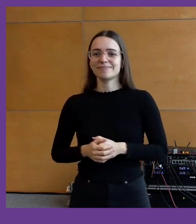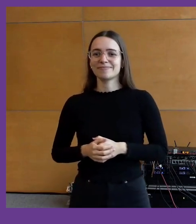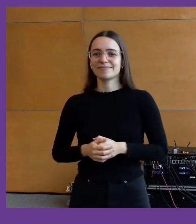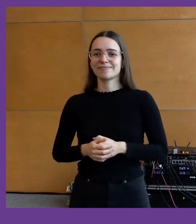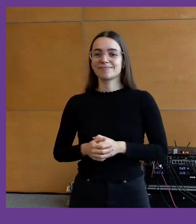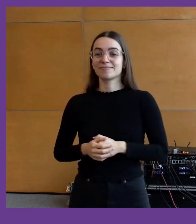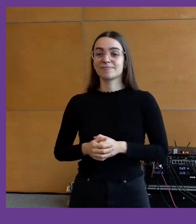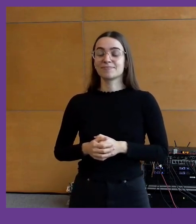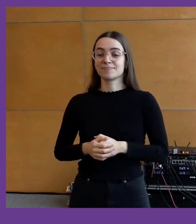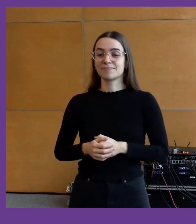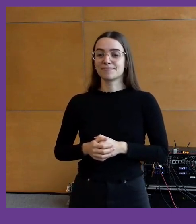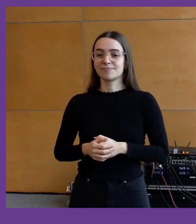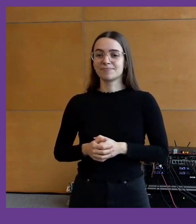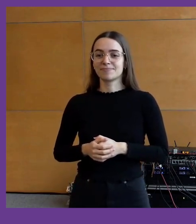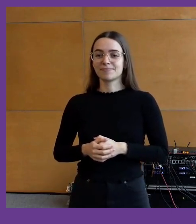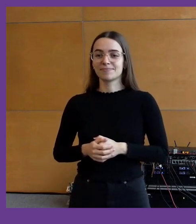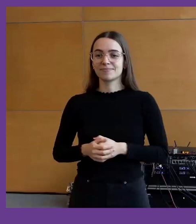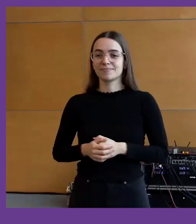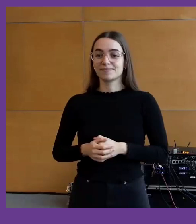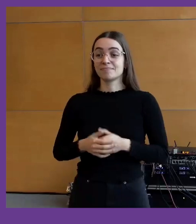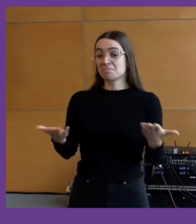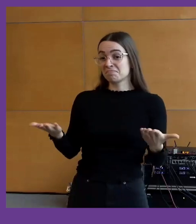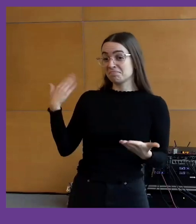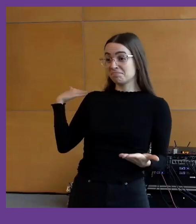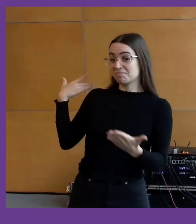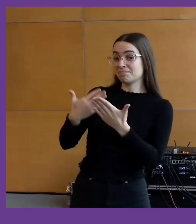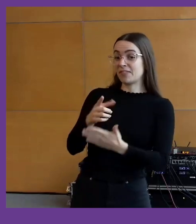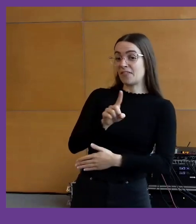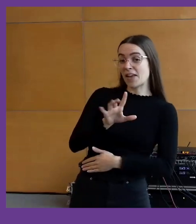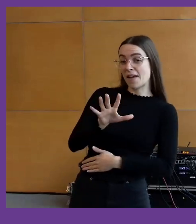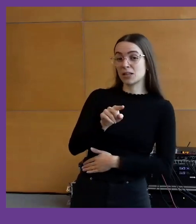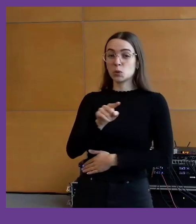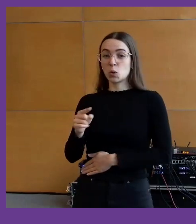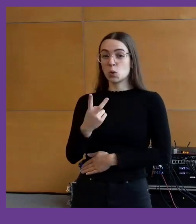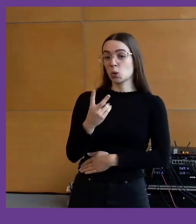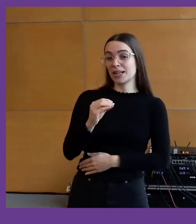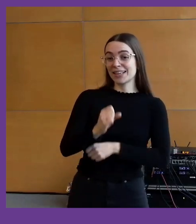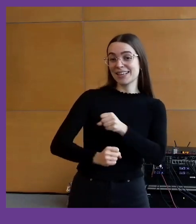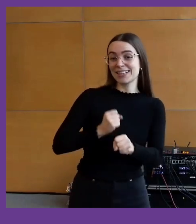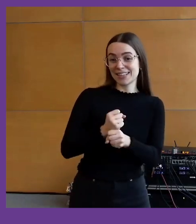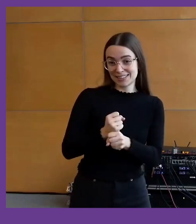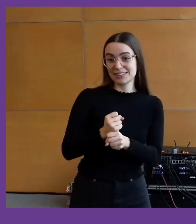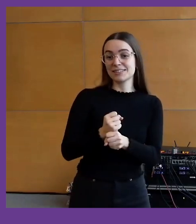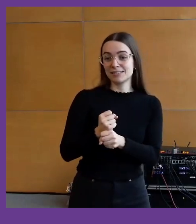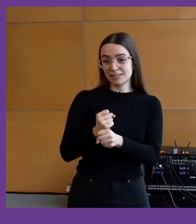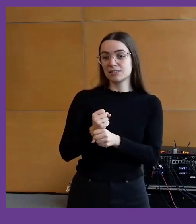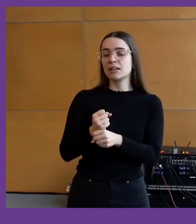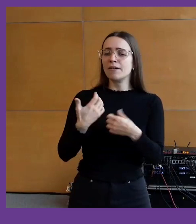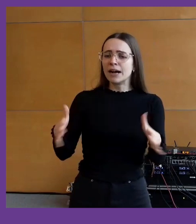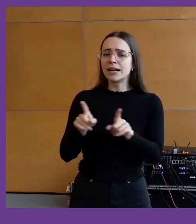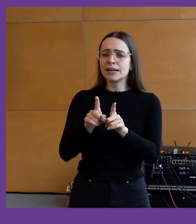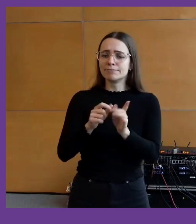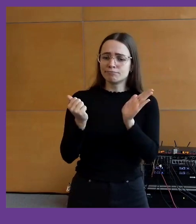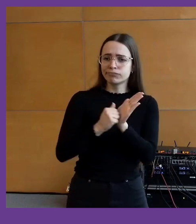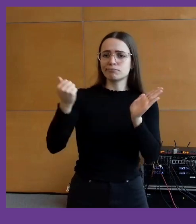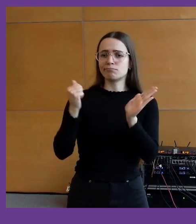of good practices. So our editorial work on promoting accessible tourism with the Fundación, now Accessible EU,